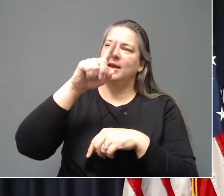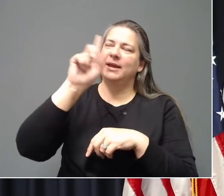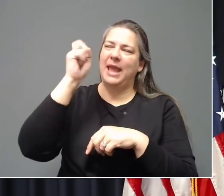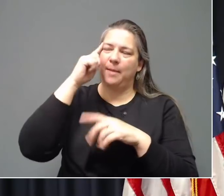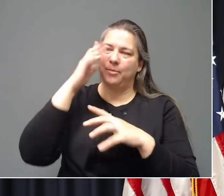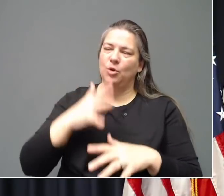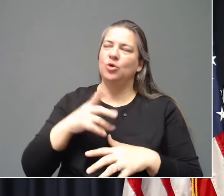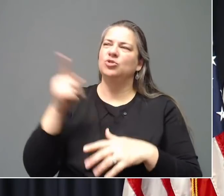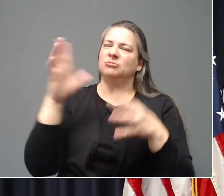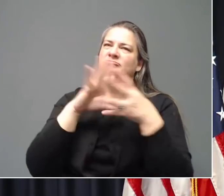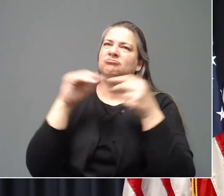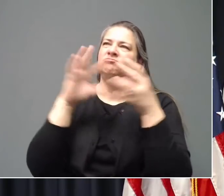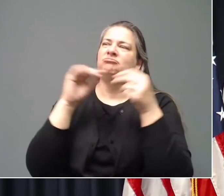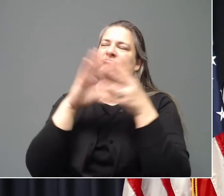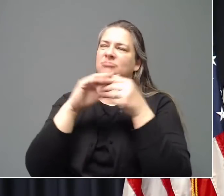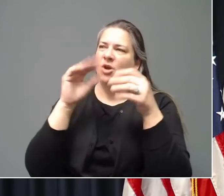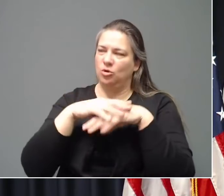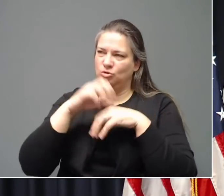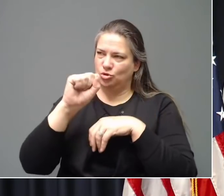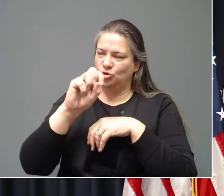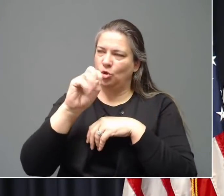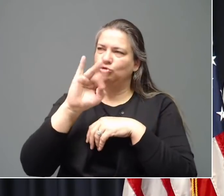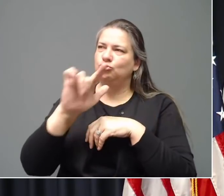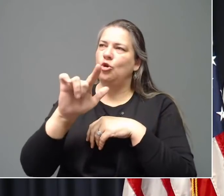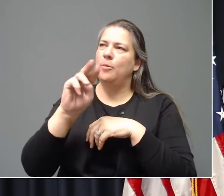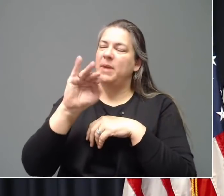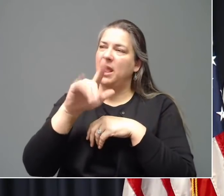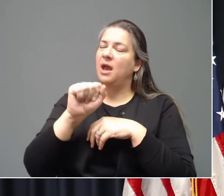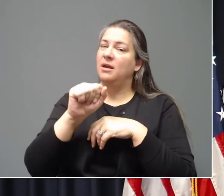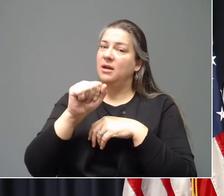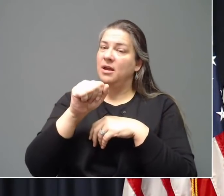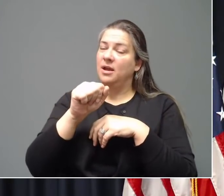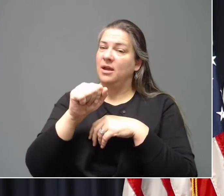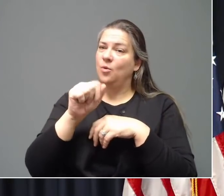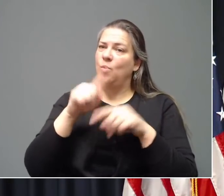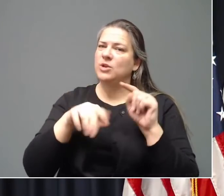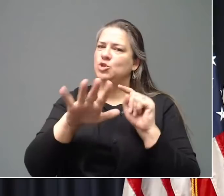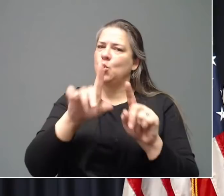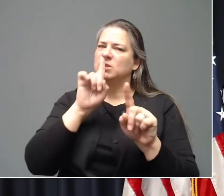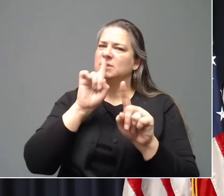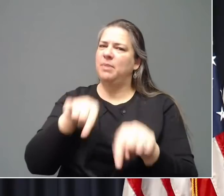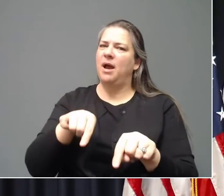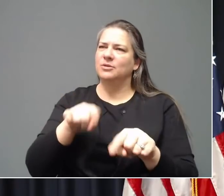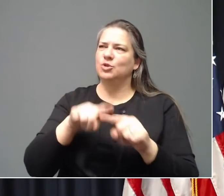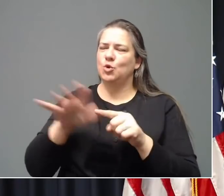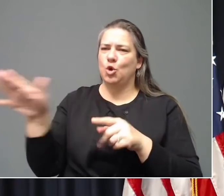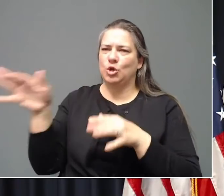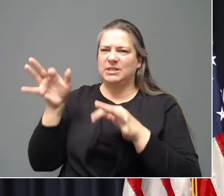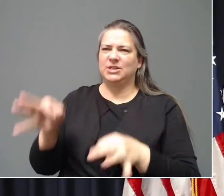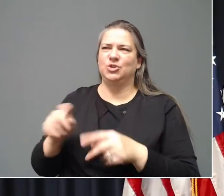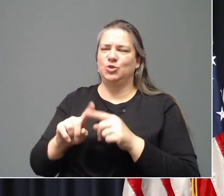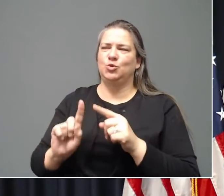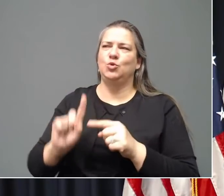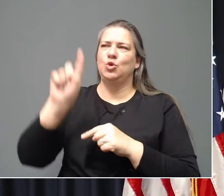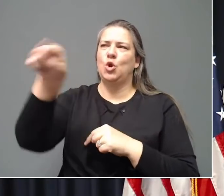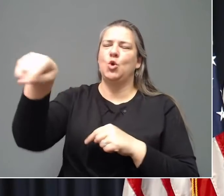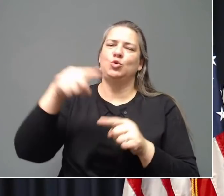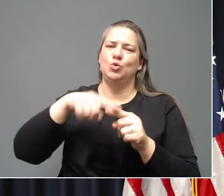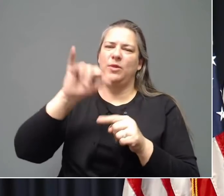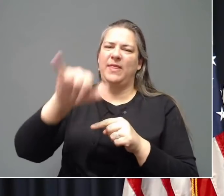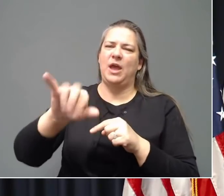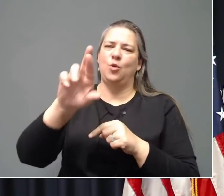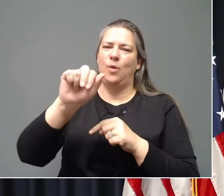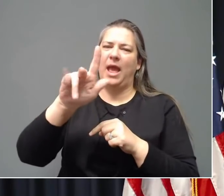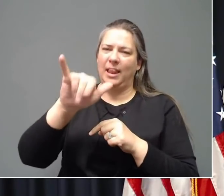media. As a top public official for the Commonwealth, what is your response to her decision to attend a partisan rally with speakers